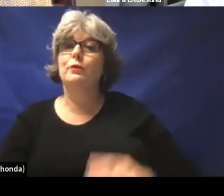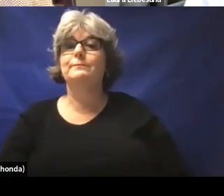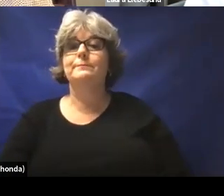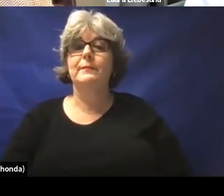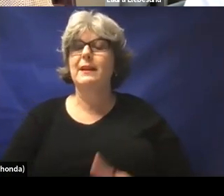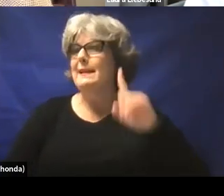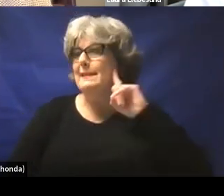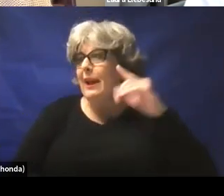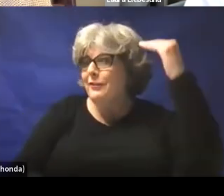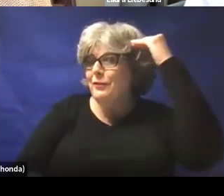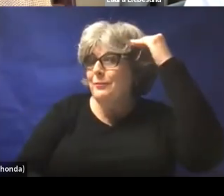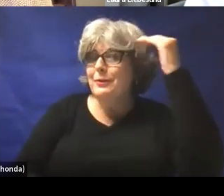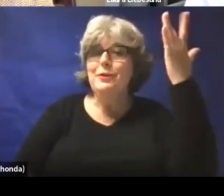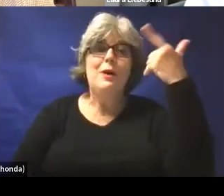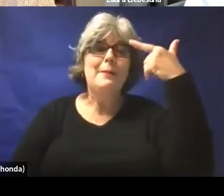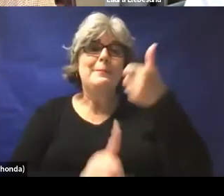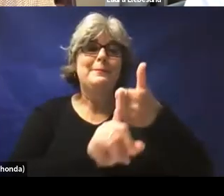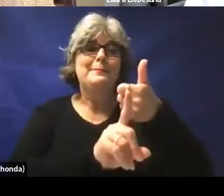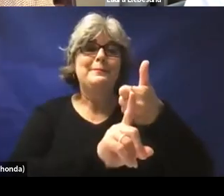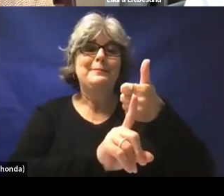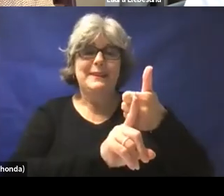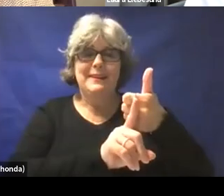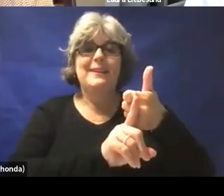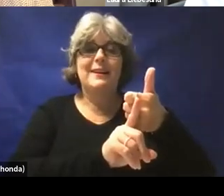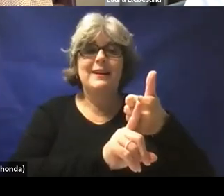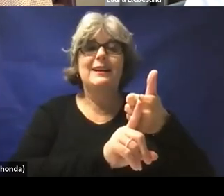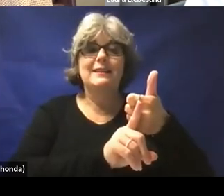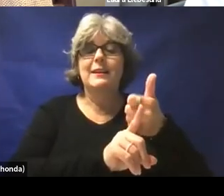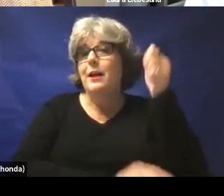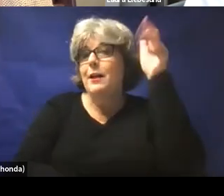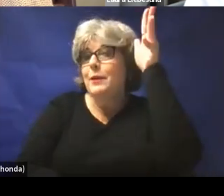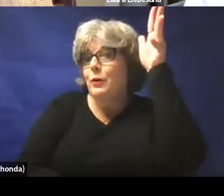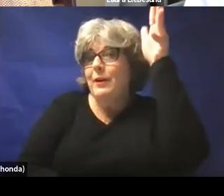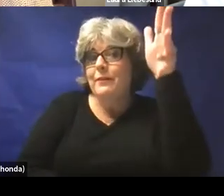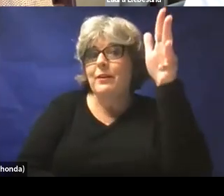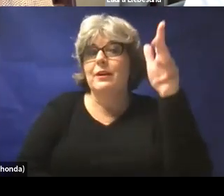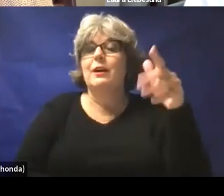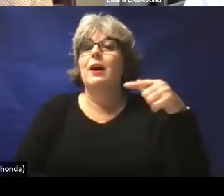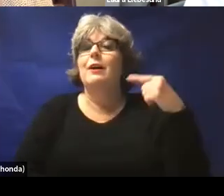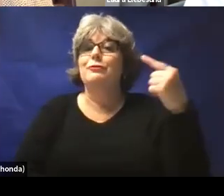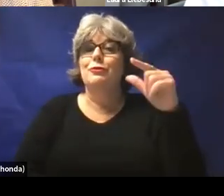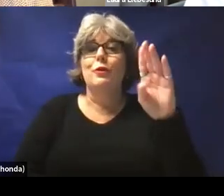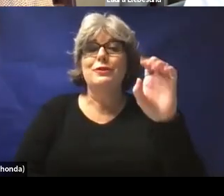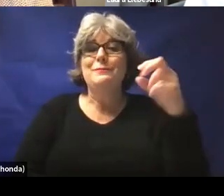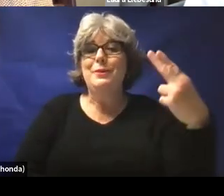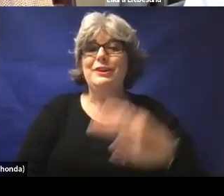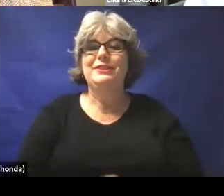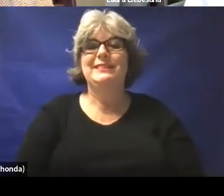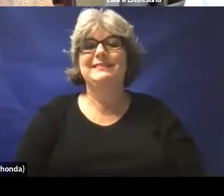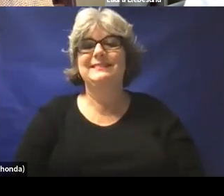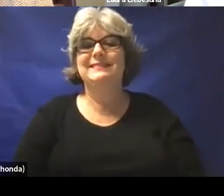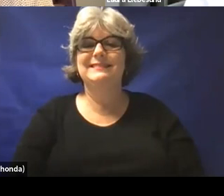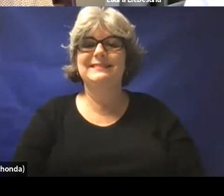If that sounds familiar, that's because he was the grandfather of George H.W. Bush. And